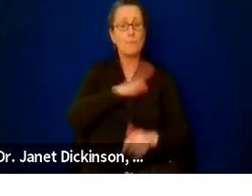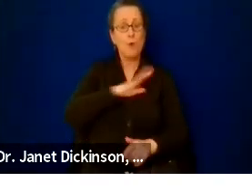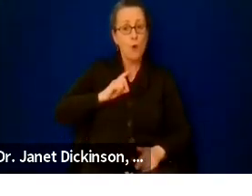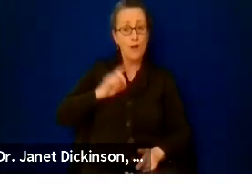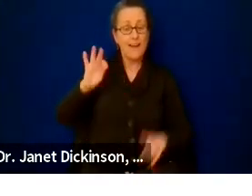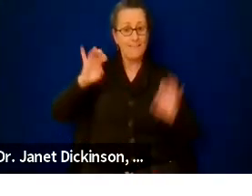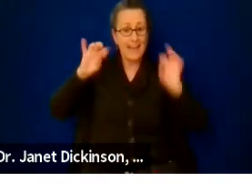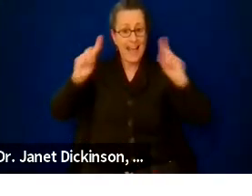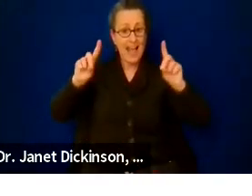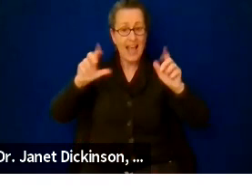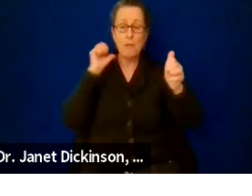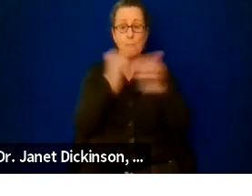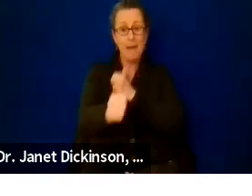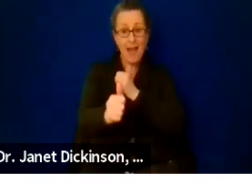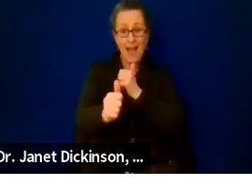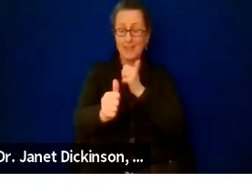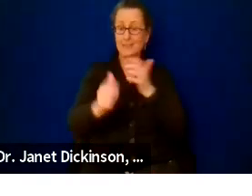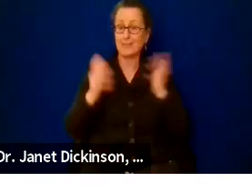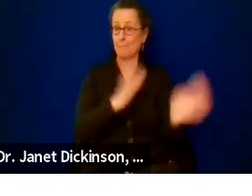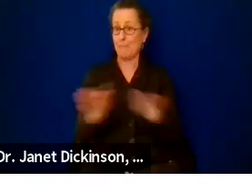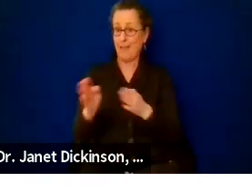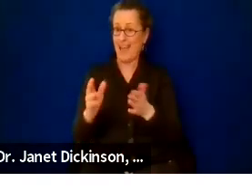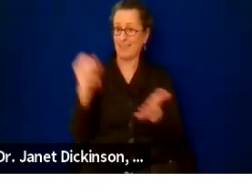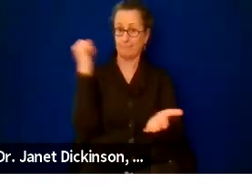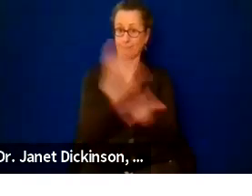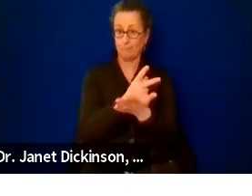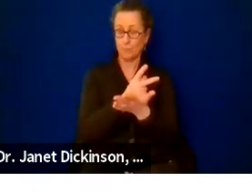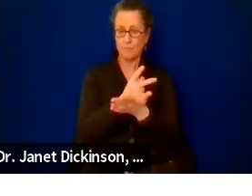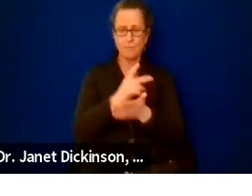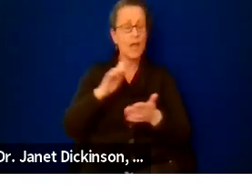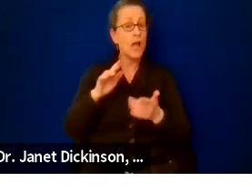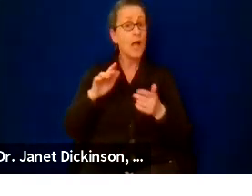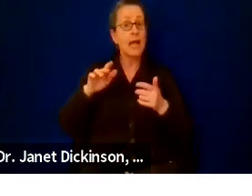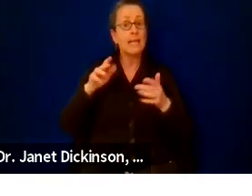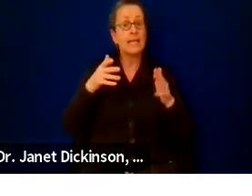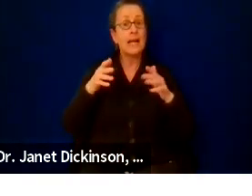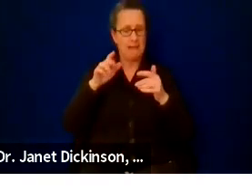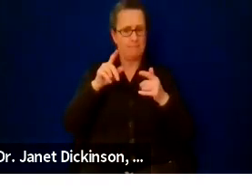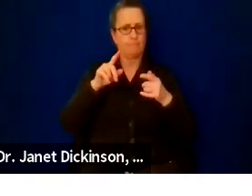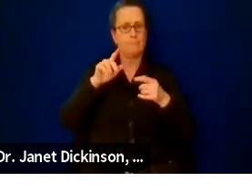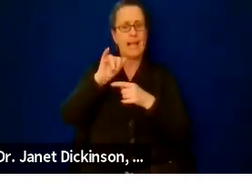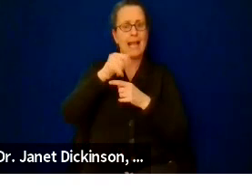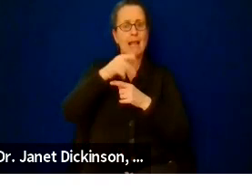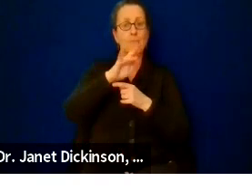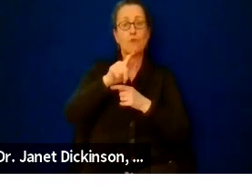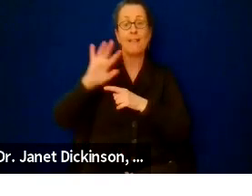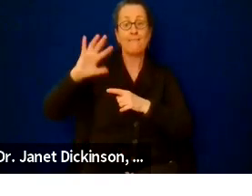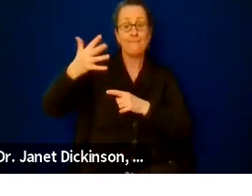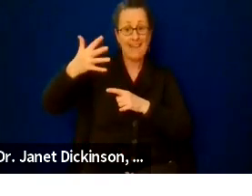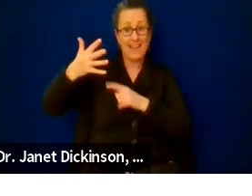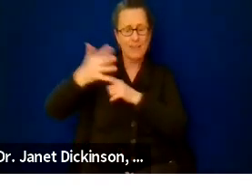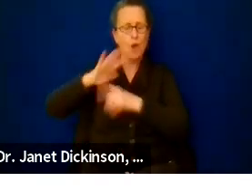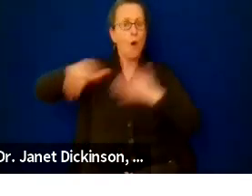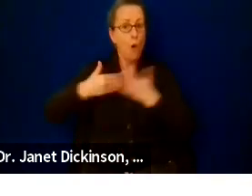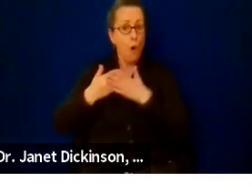students in Massachusetts would return to full-time in-person learning. On April 28th, all middle